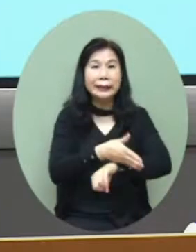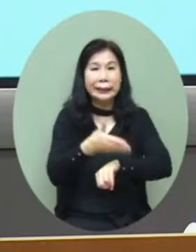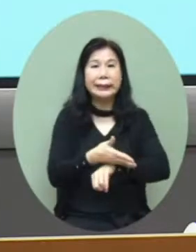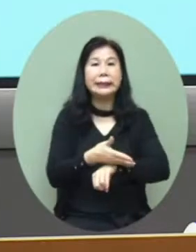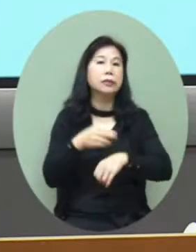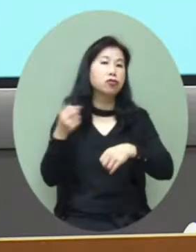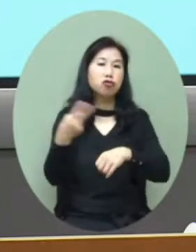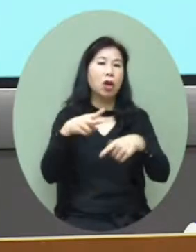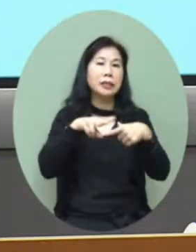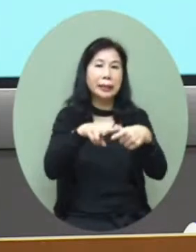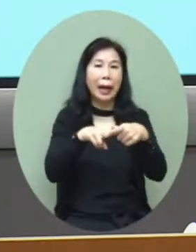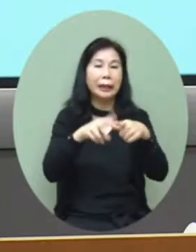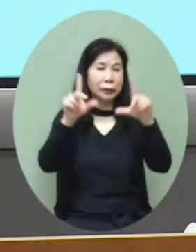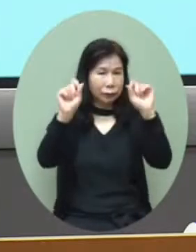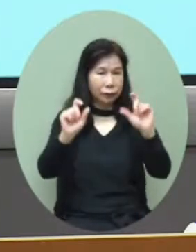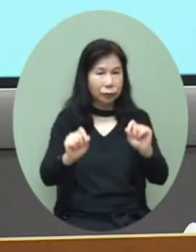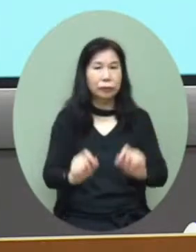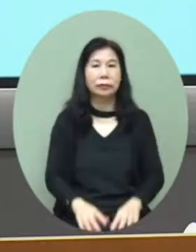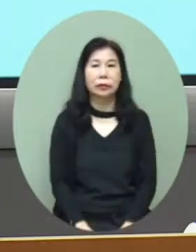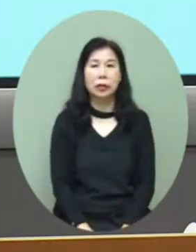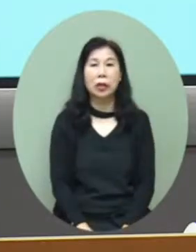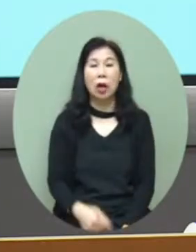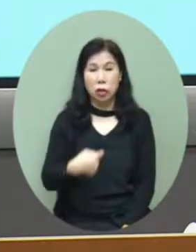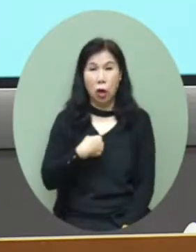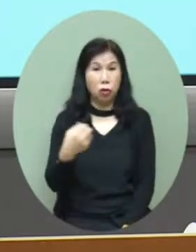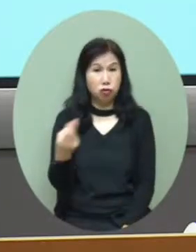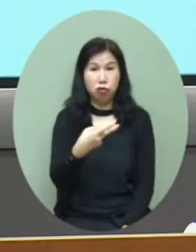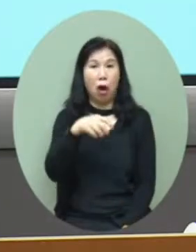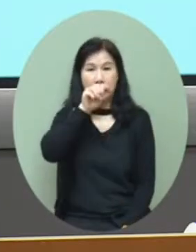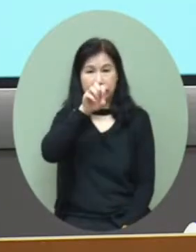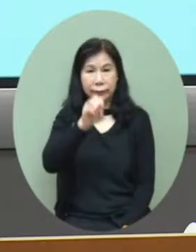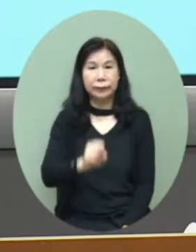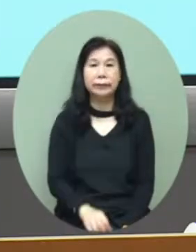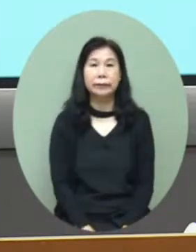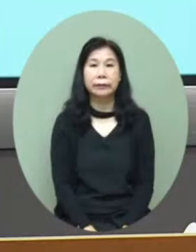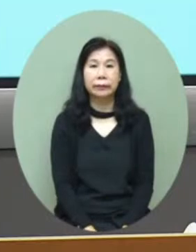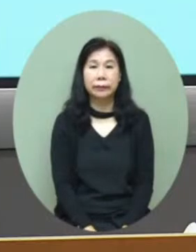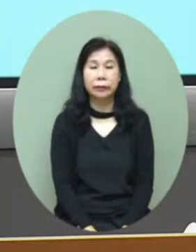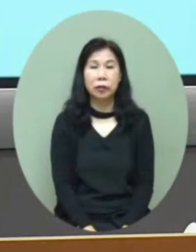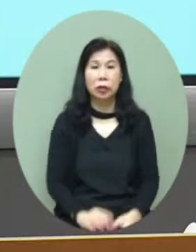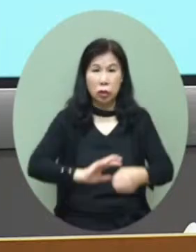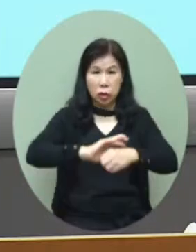connecting with the mainland and connecting with the international world